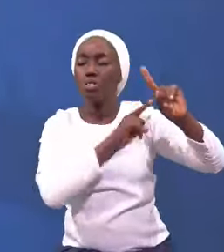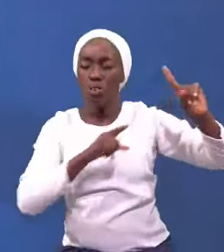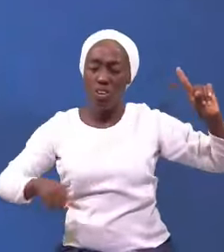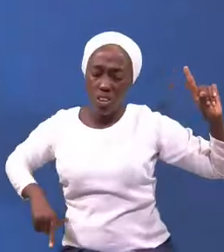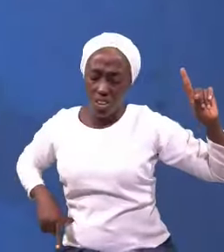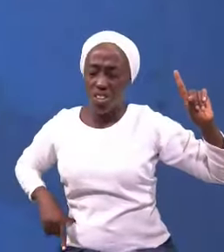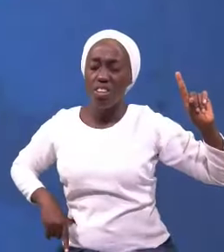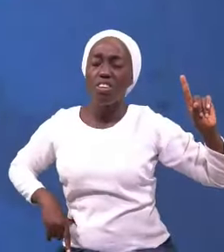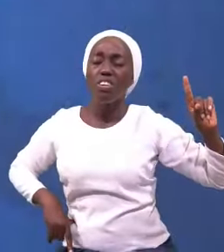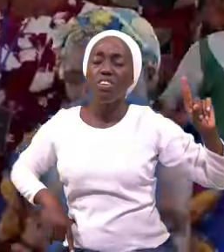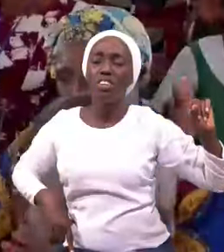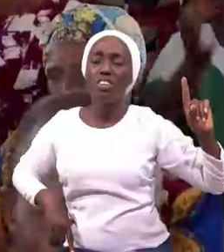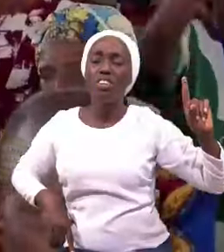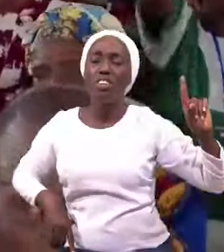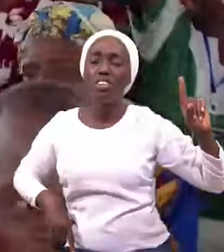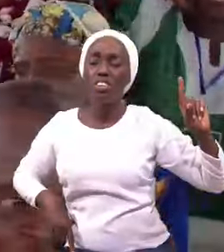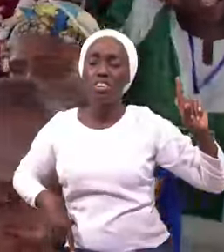Lumondis, merci, Seigneur.